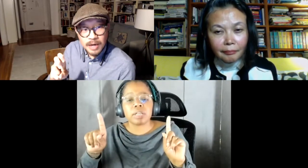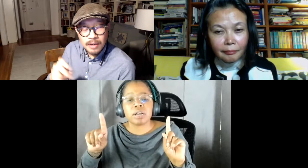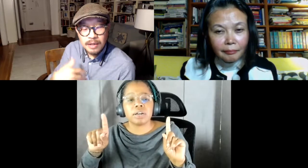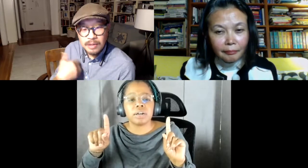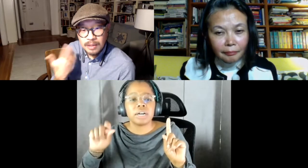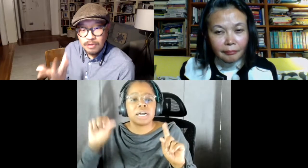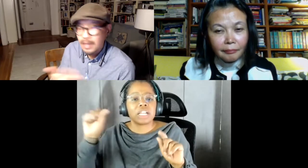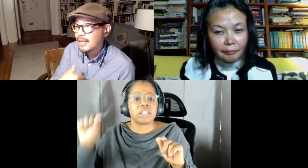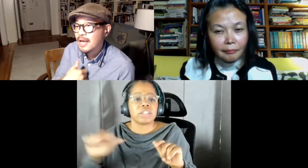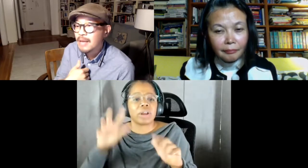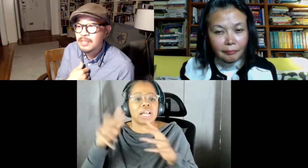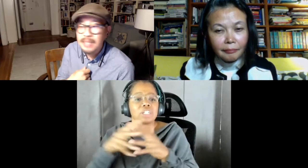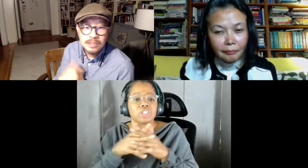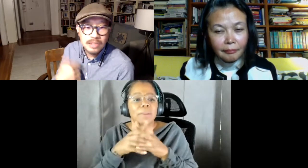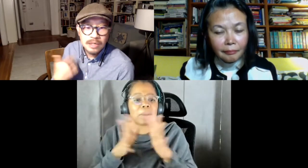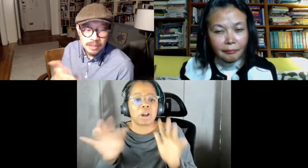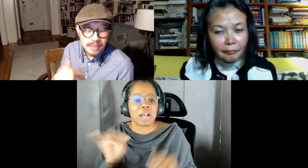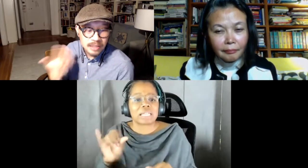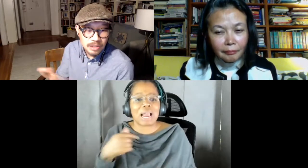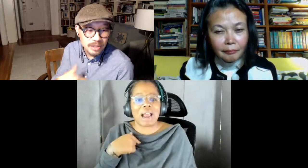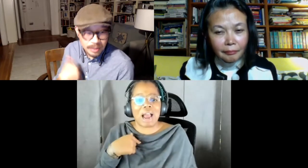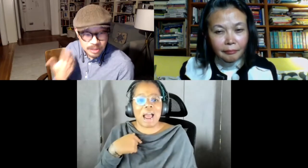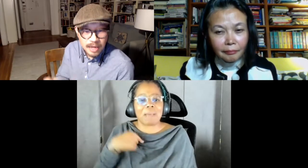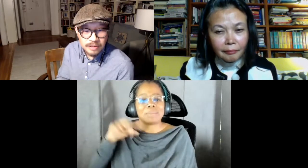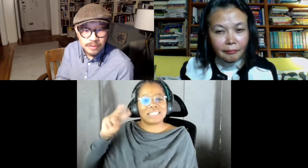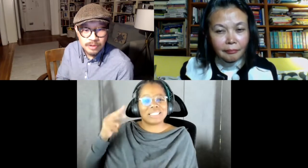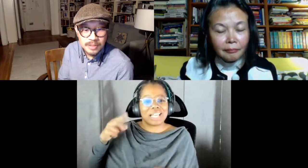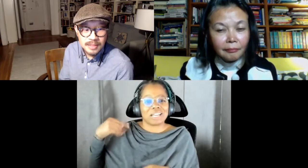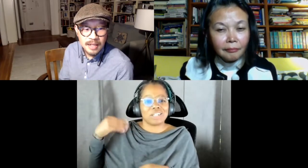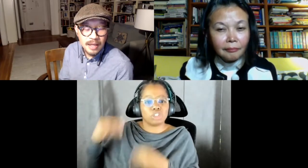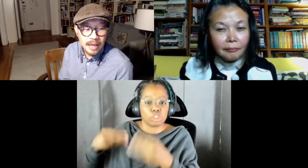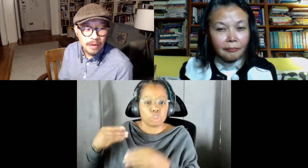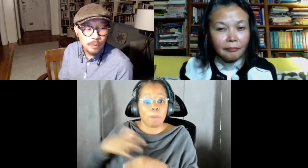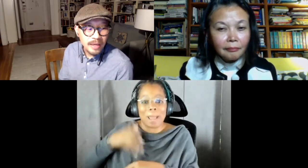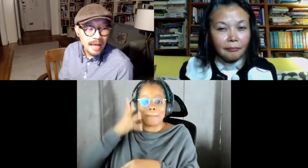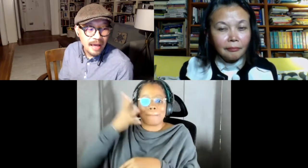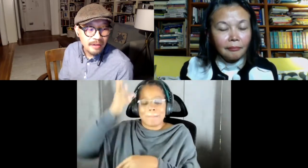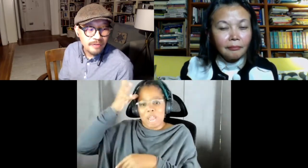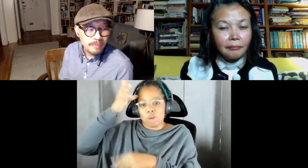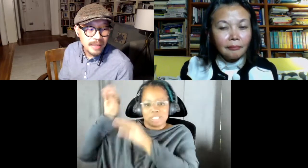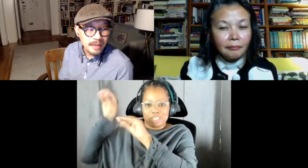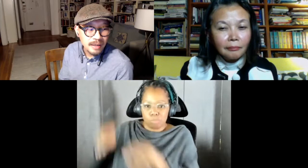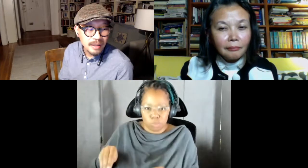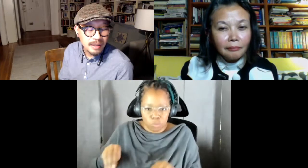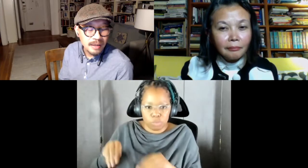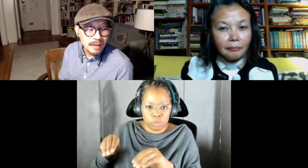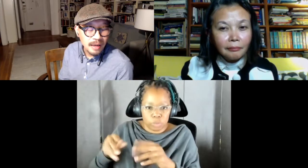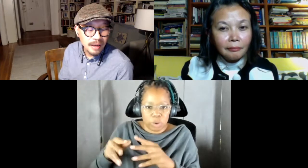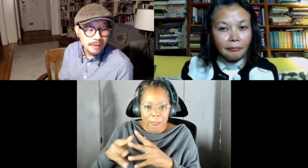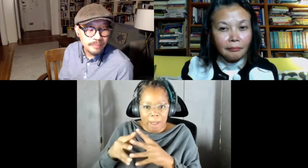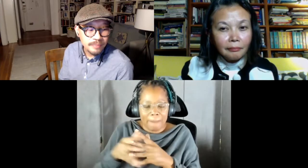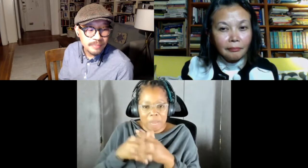Asian American, like I'm a second generation, I'm a child of immigrants, and we have been